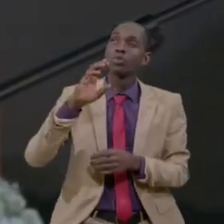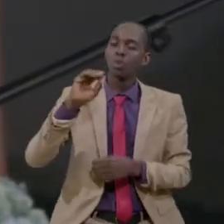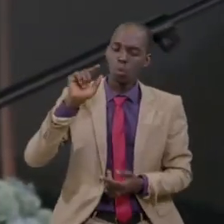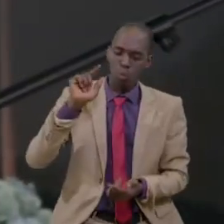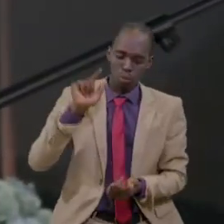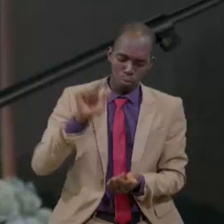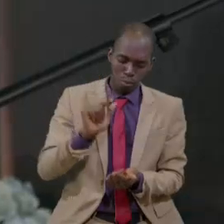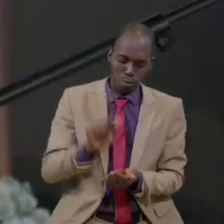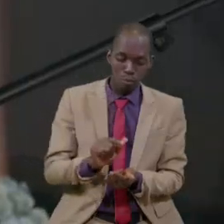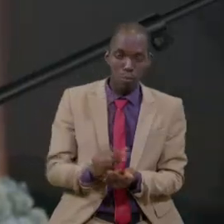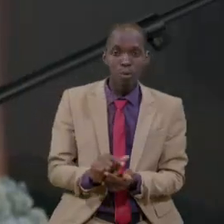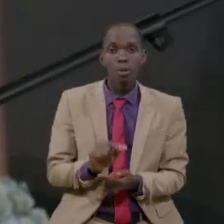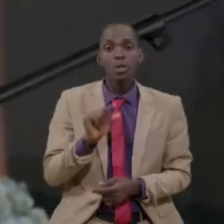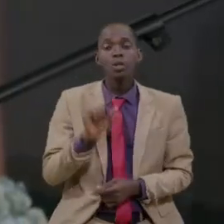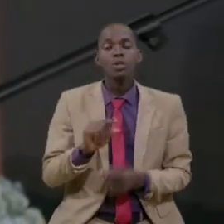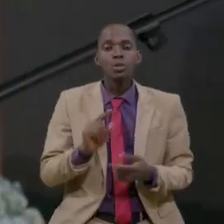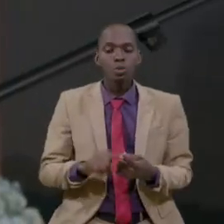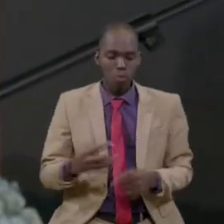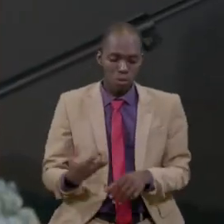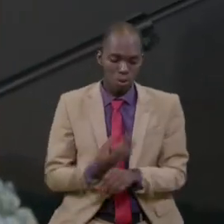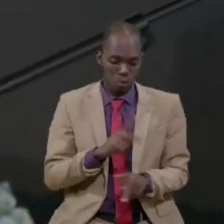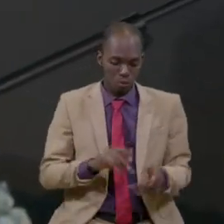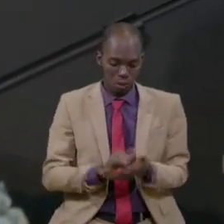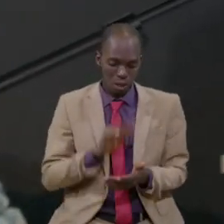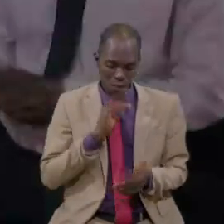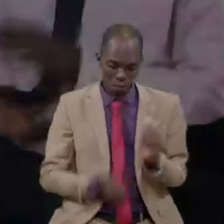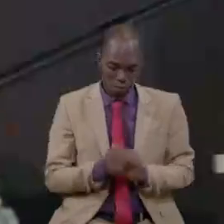who are low to the highest place.